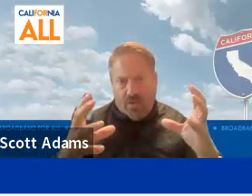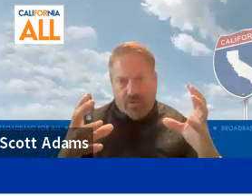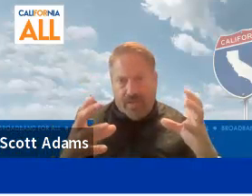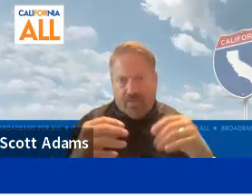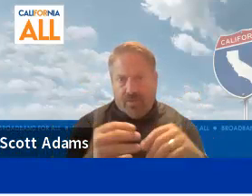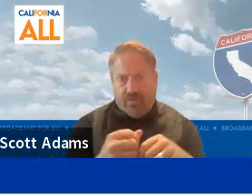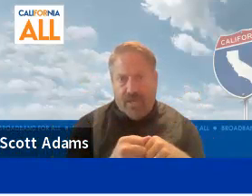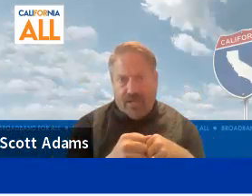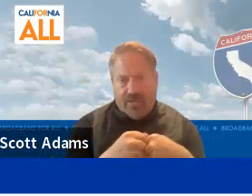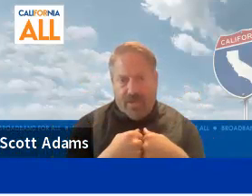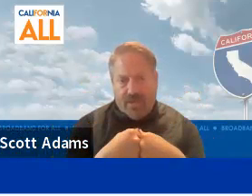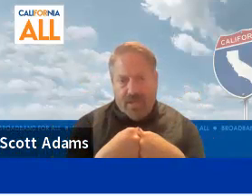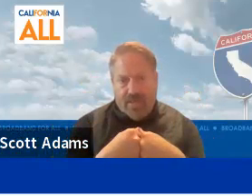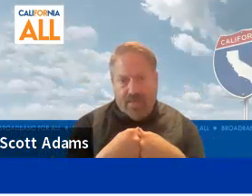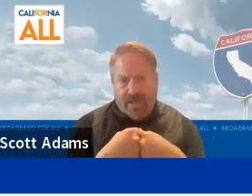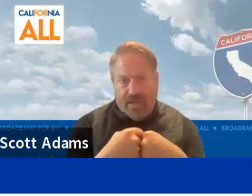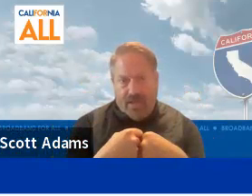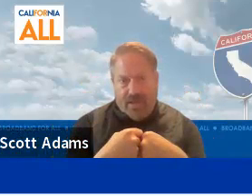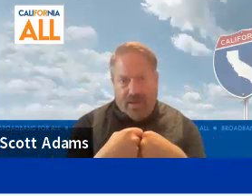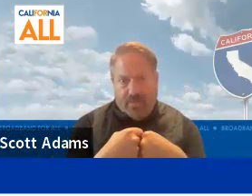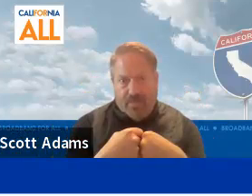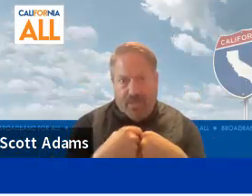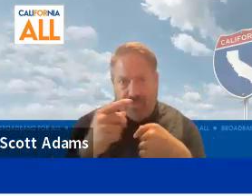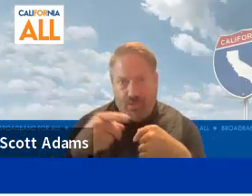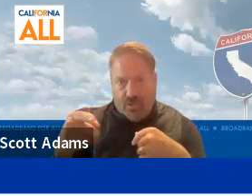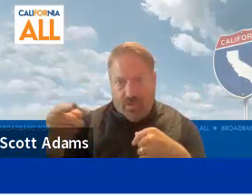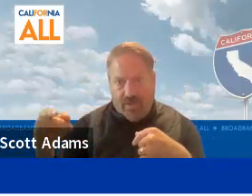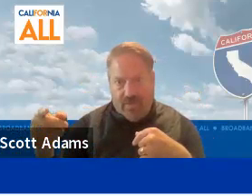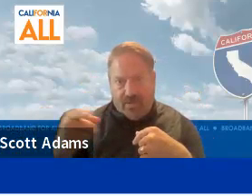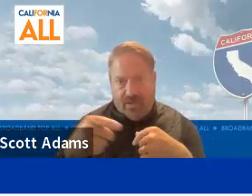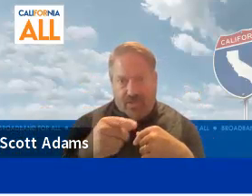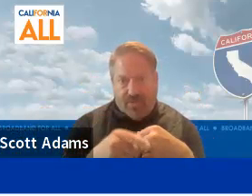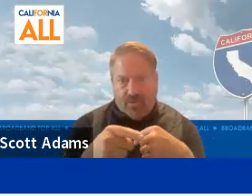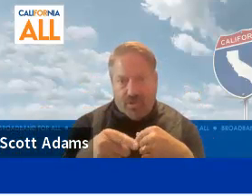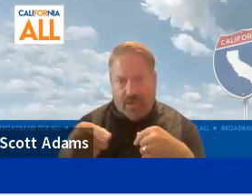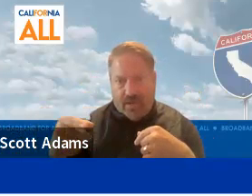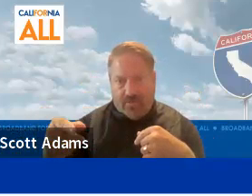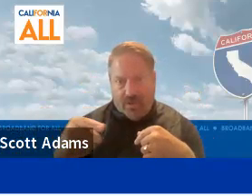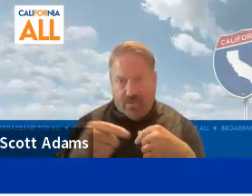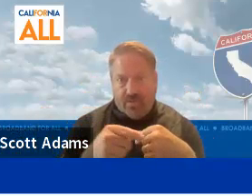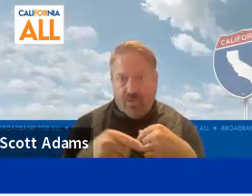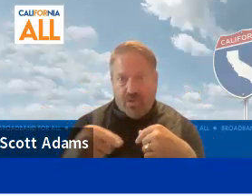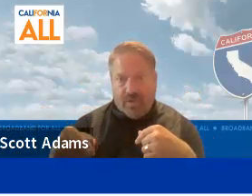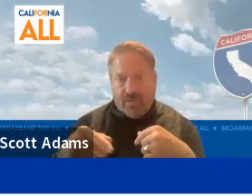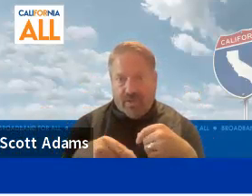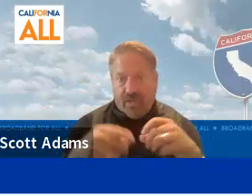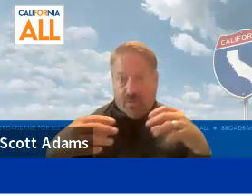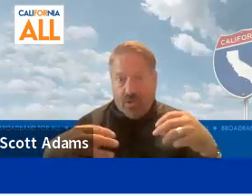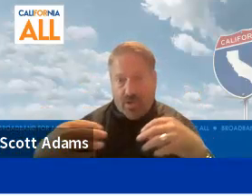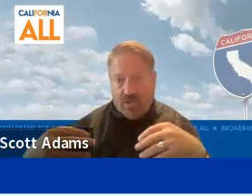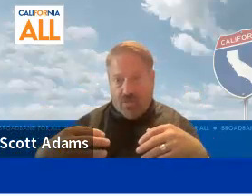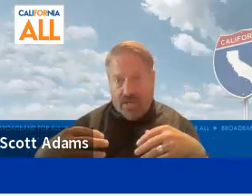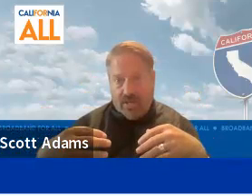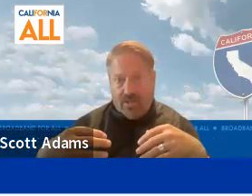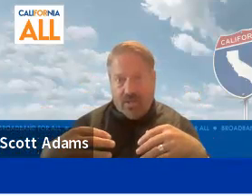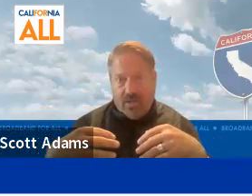what all the speakers have said, that if you don't have access, if you don't have service, if you don't have a device, or